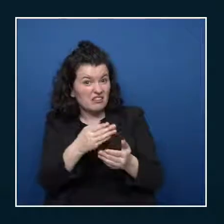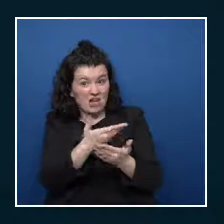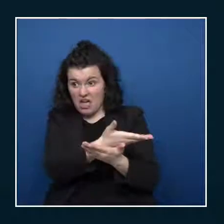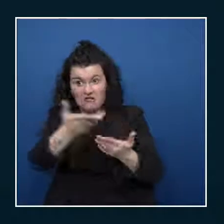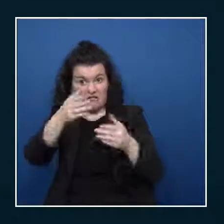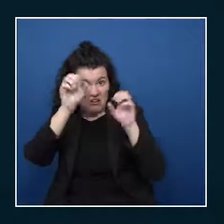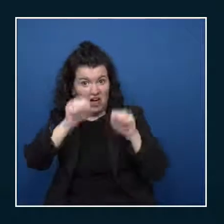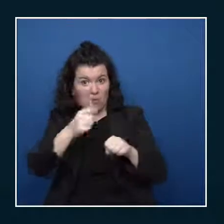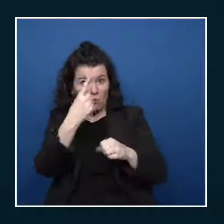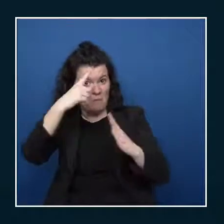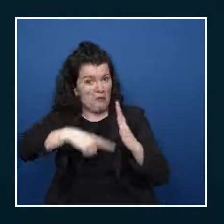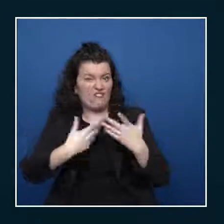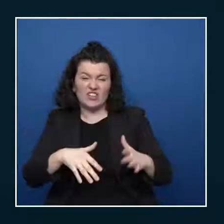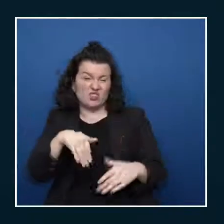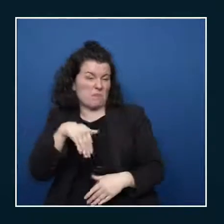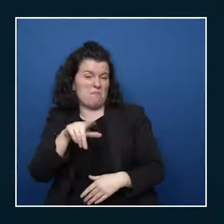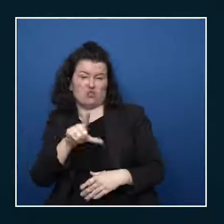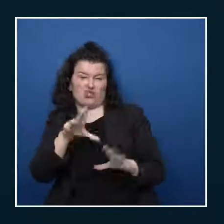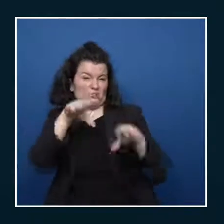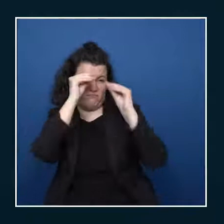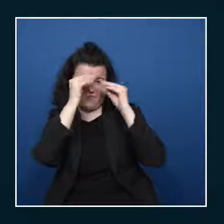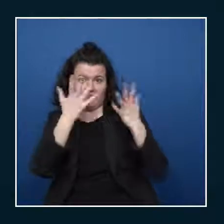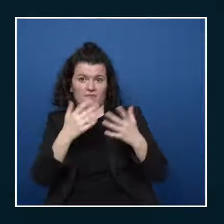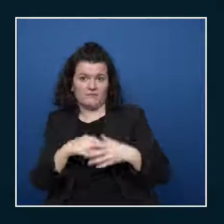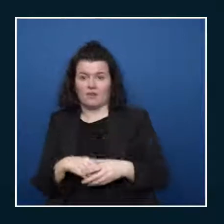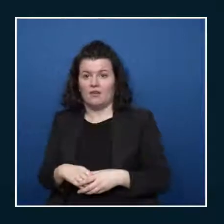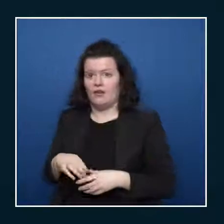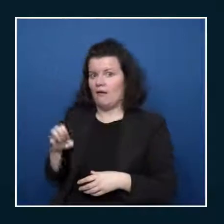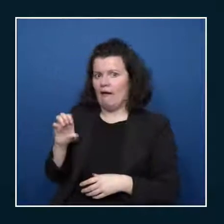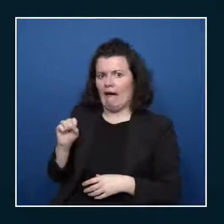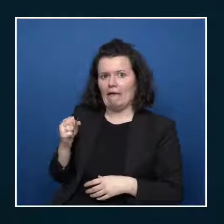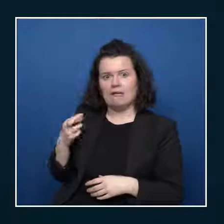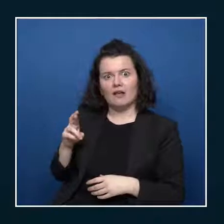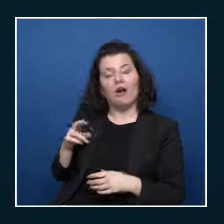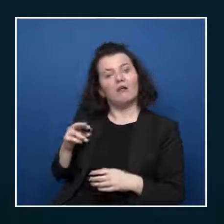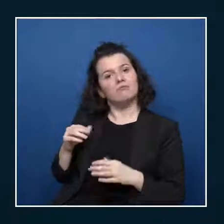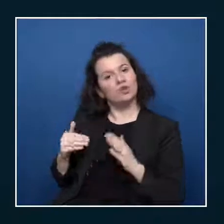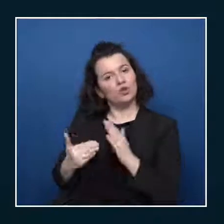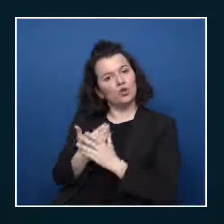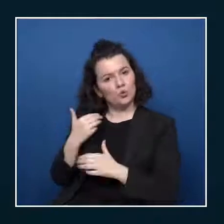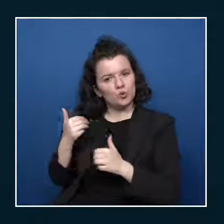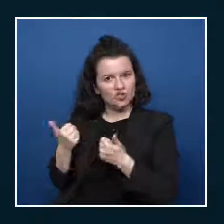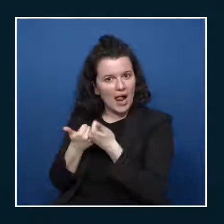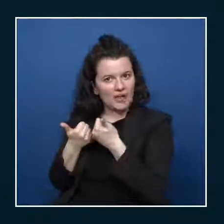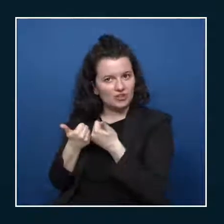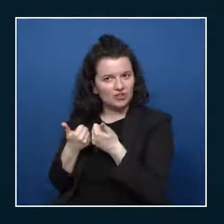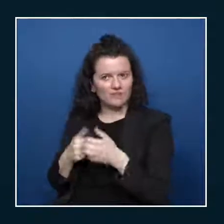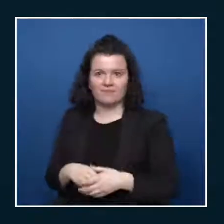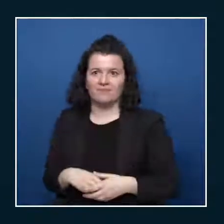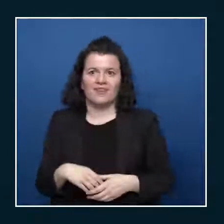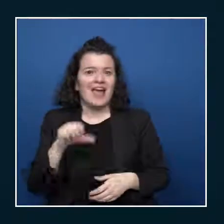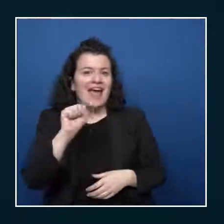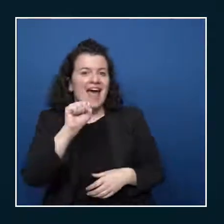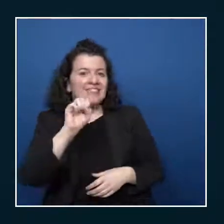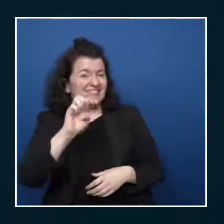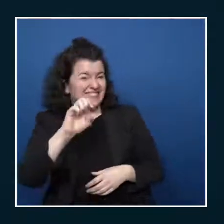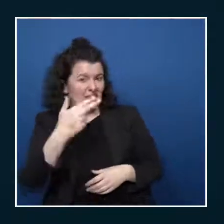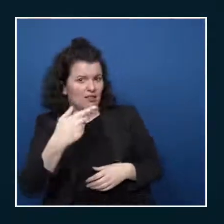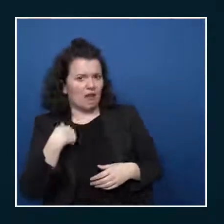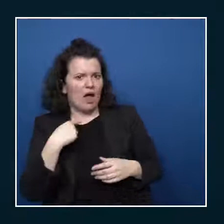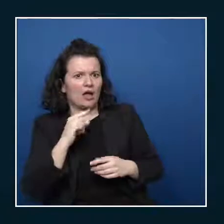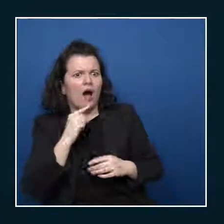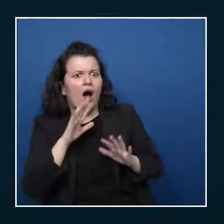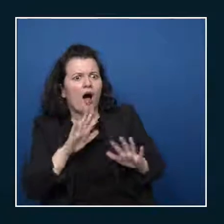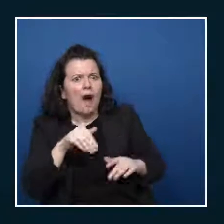can. Use the So code I'm hearing a new challenge. Yeah. Don't make it more mysterious than it has to be. That's the worst thing we can